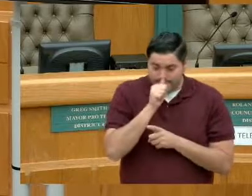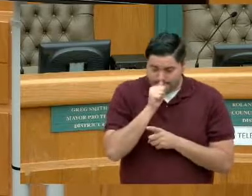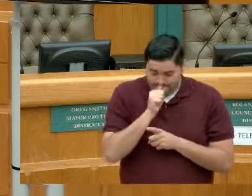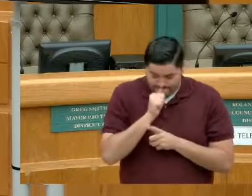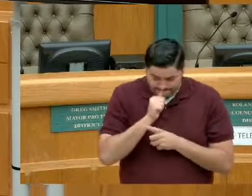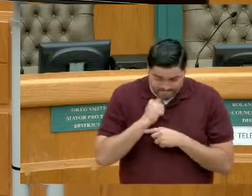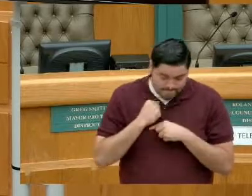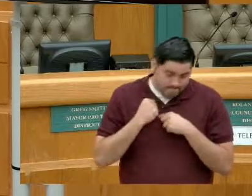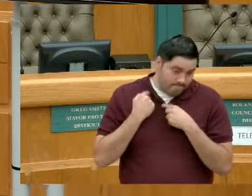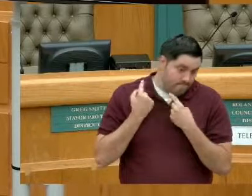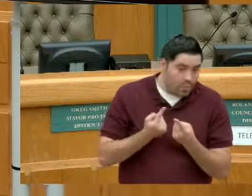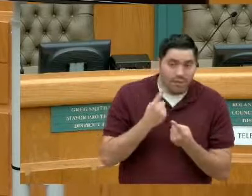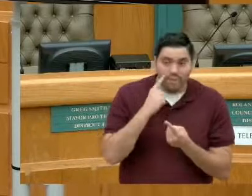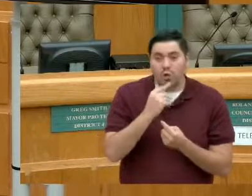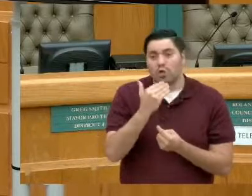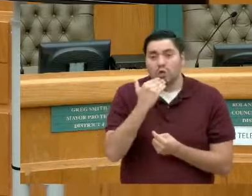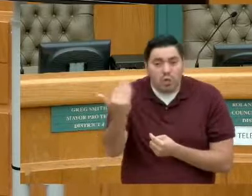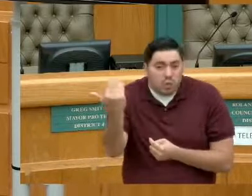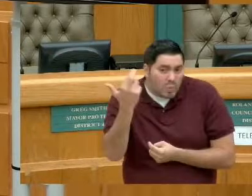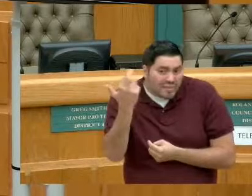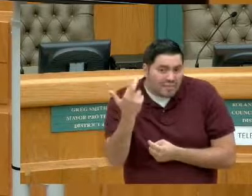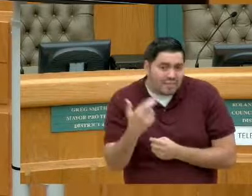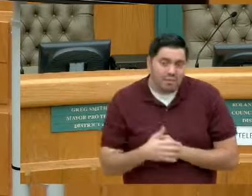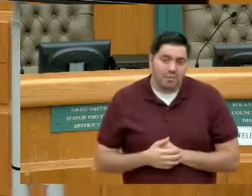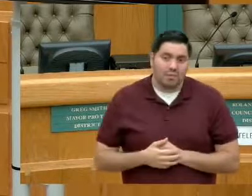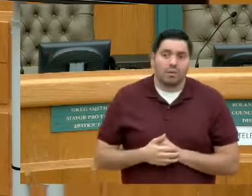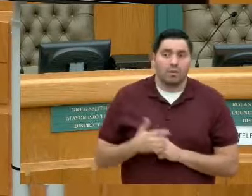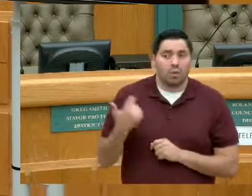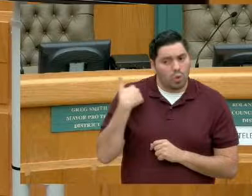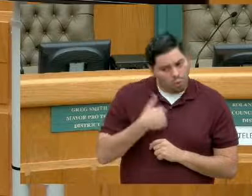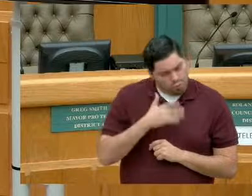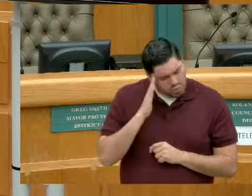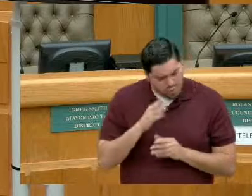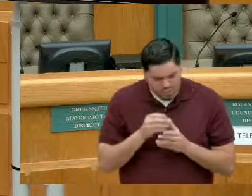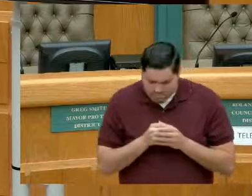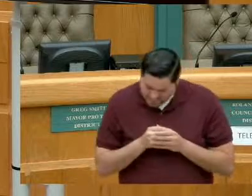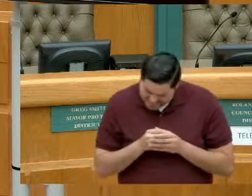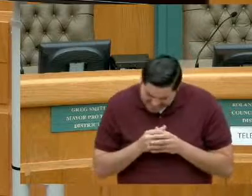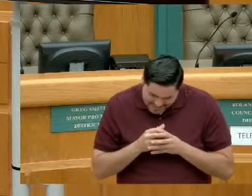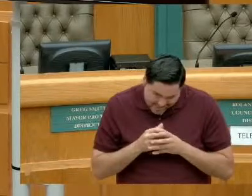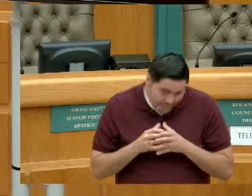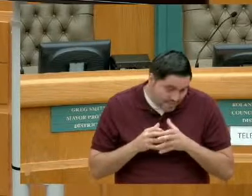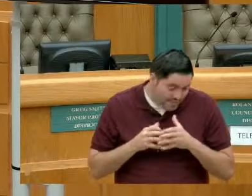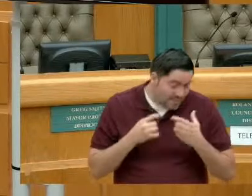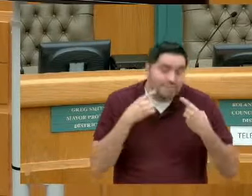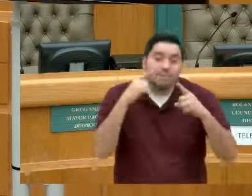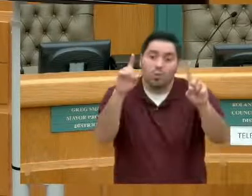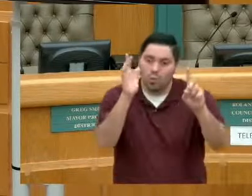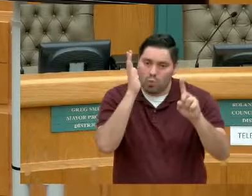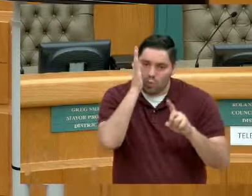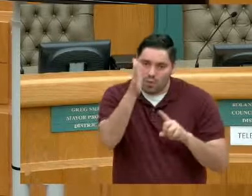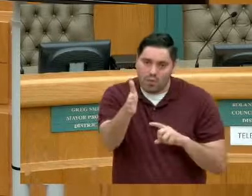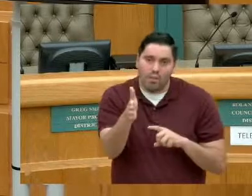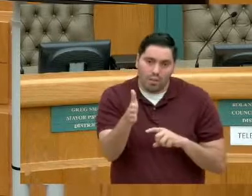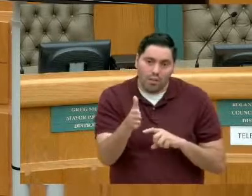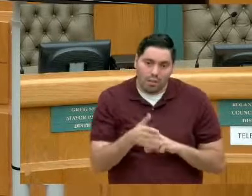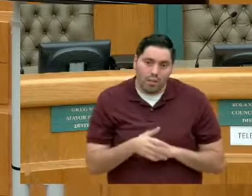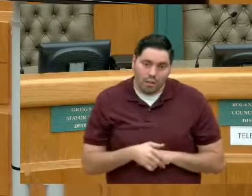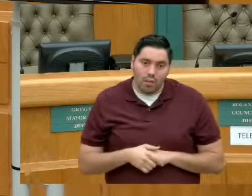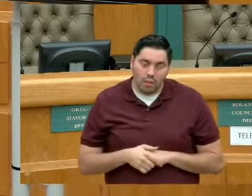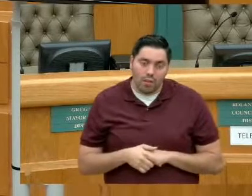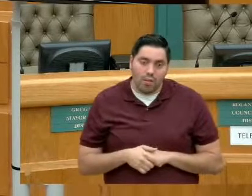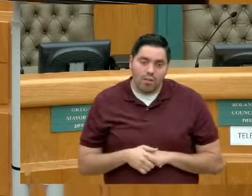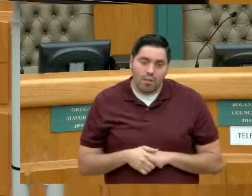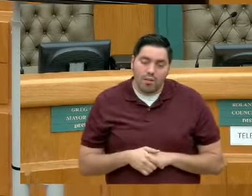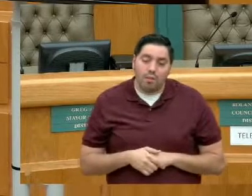a good reason. And we are going to emerge, I truly believe, stronger than ever. But it is